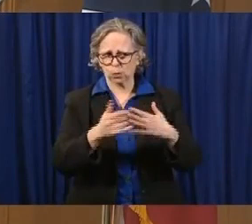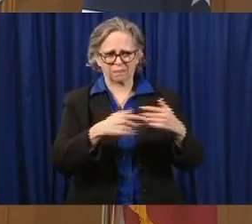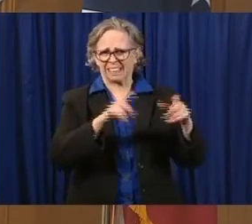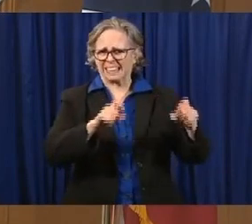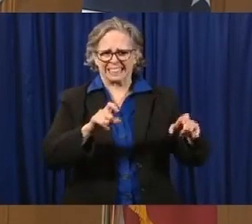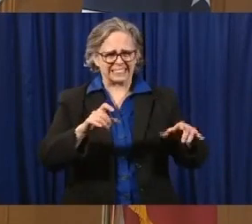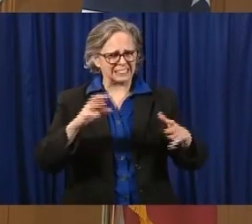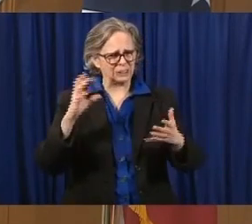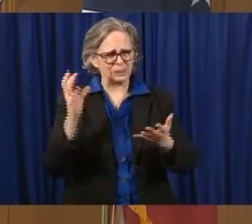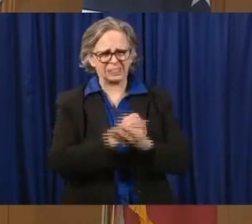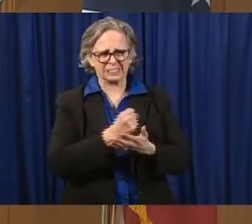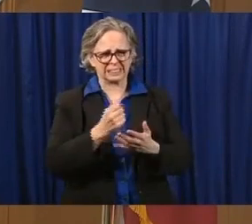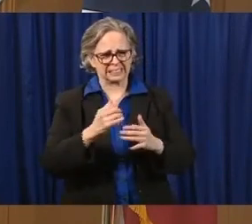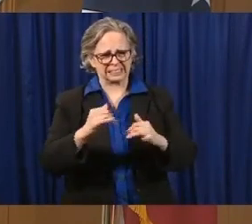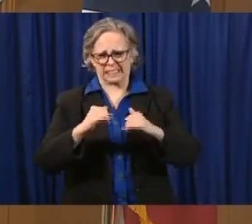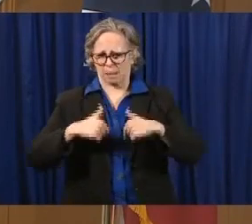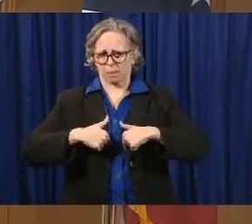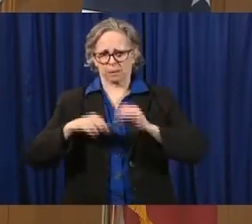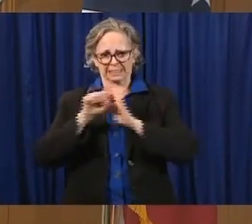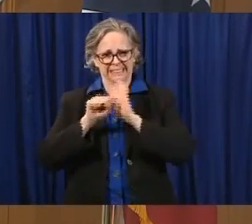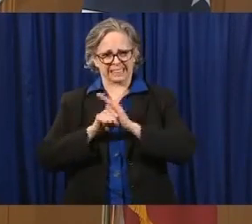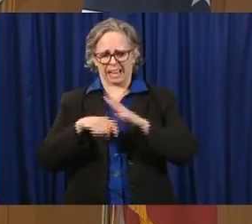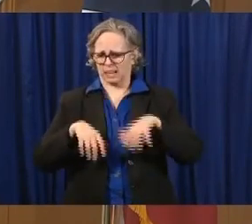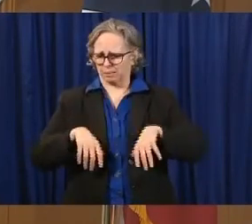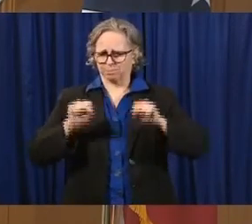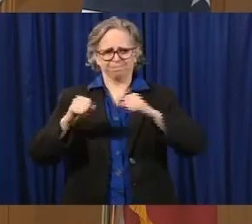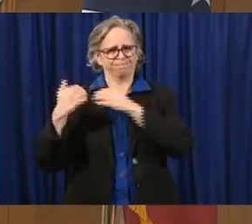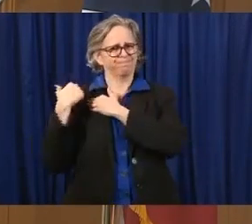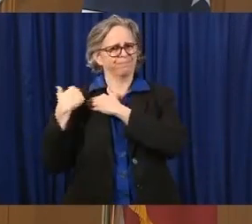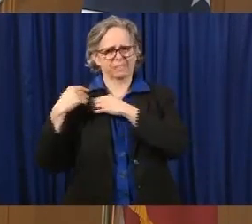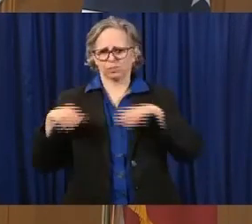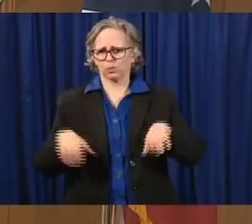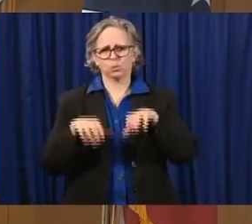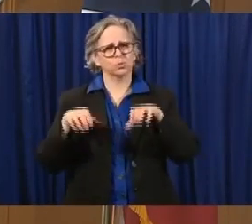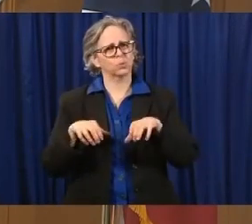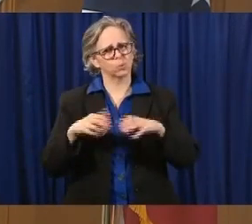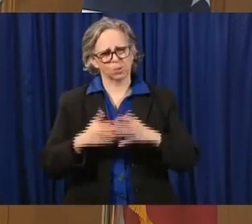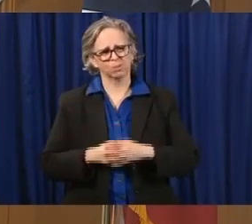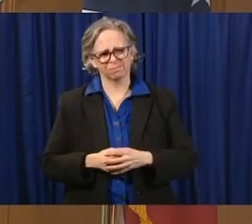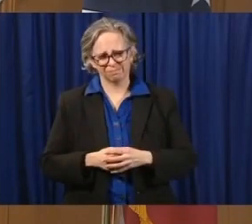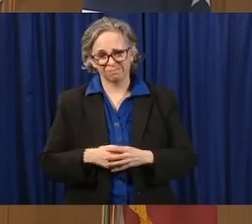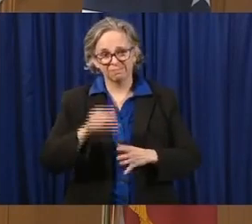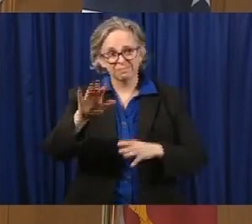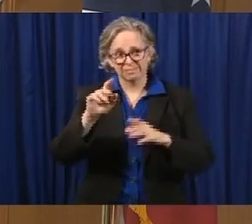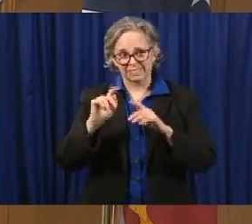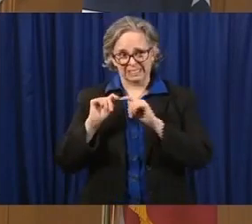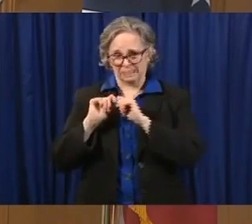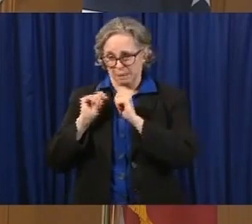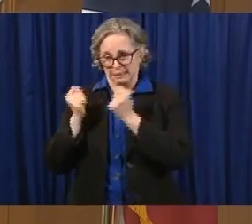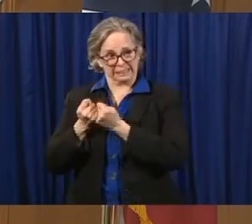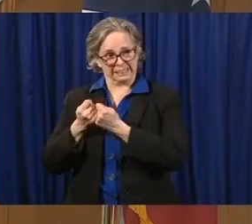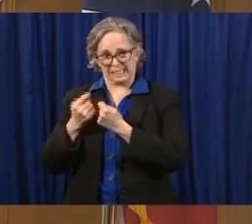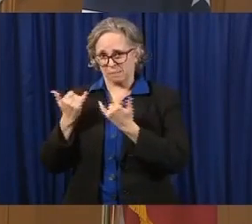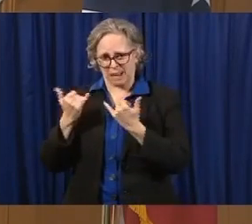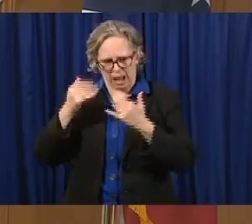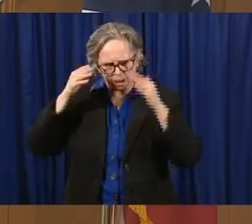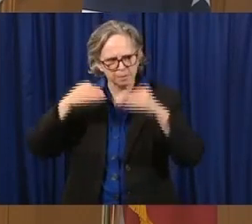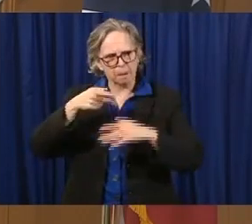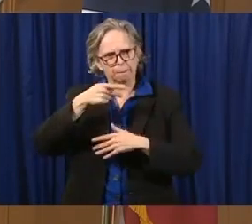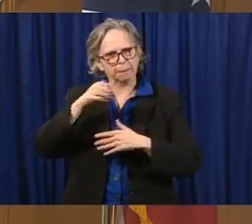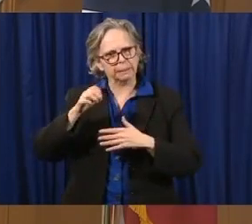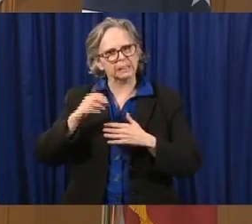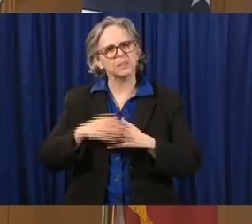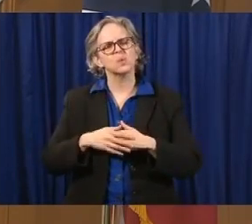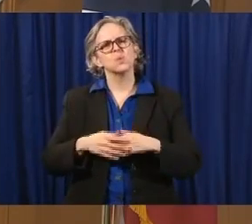team that is focused on the personal protection equipment, for example, which is so essential to our first responders, so essential to people in